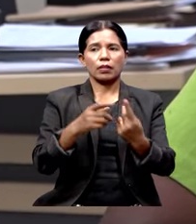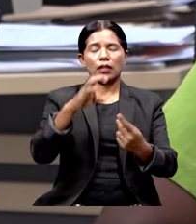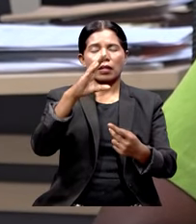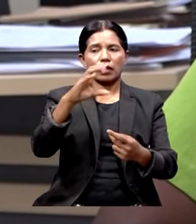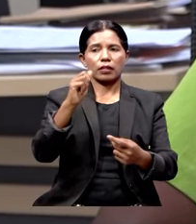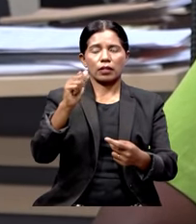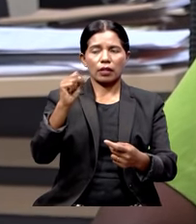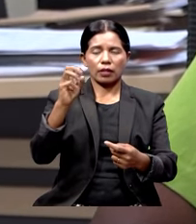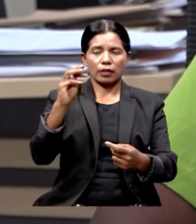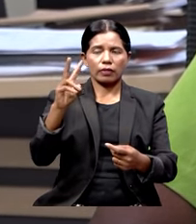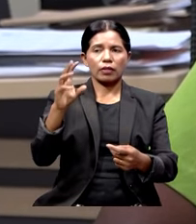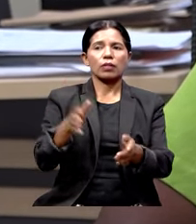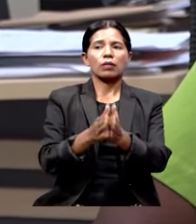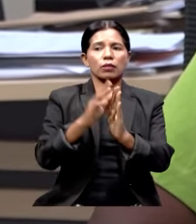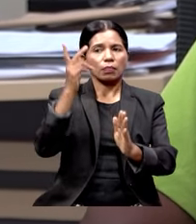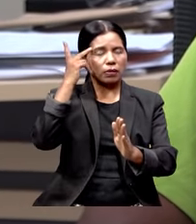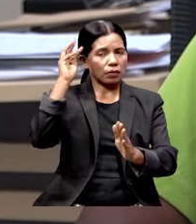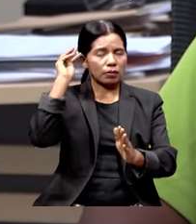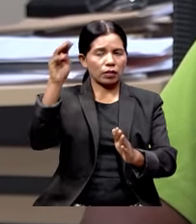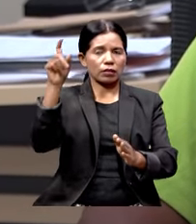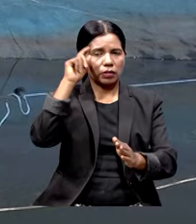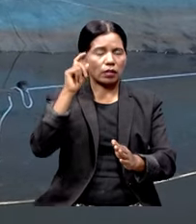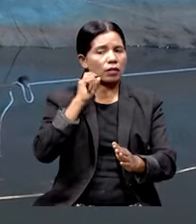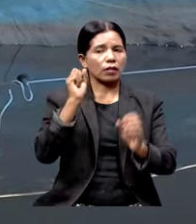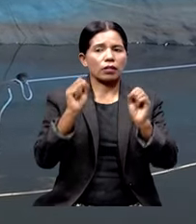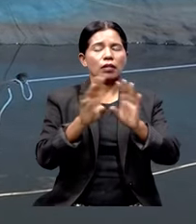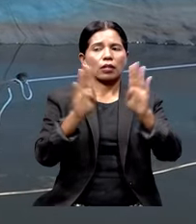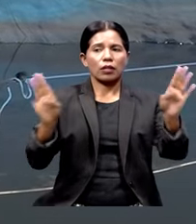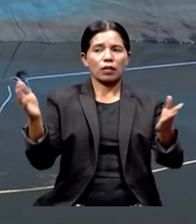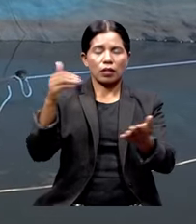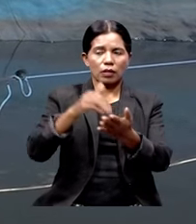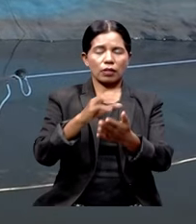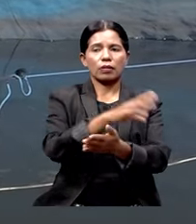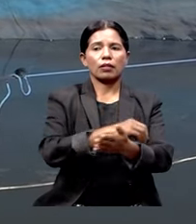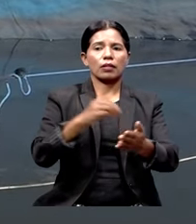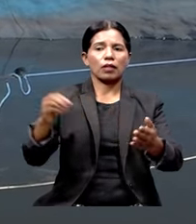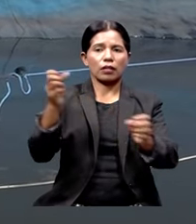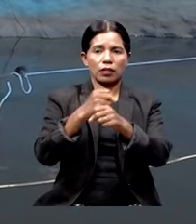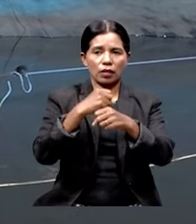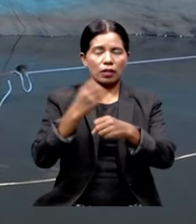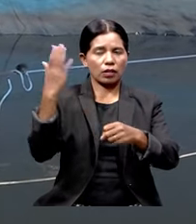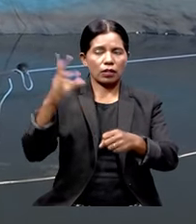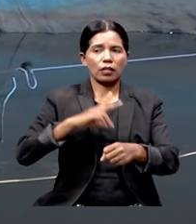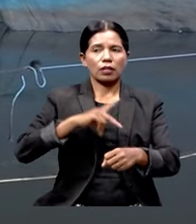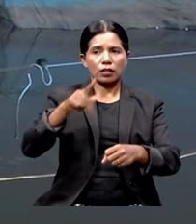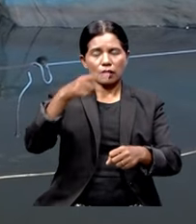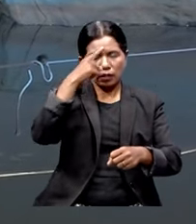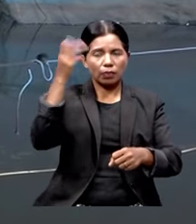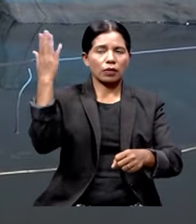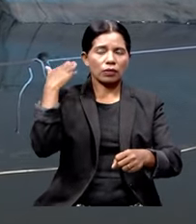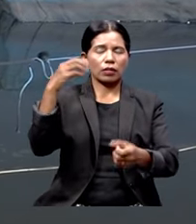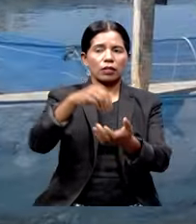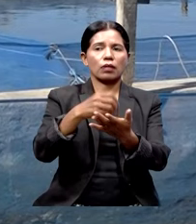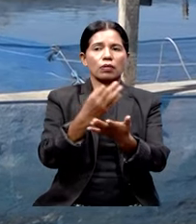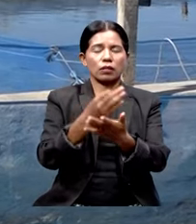cre Timor uso primeiro ministro Kairala Sanana Guzmão ato reativa hikas ni investimento neve ni halo ia likisa tama antes ne ni prevê